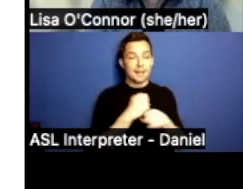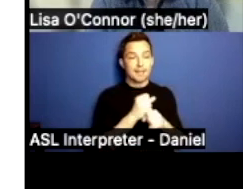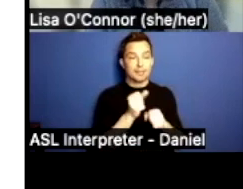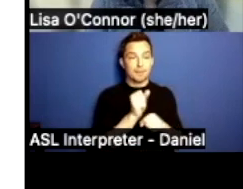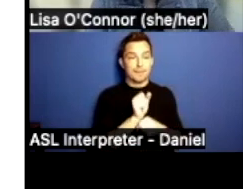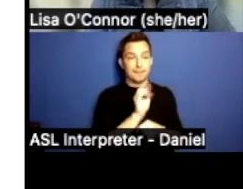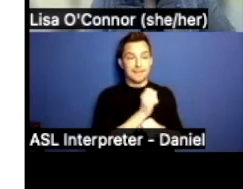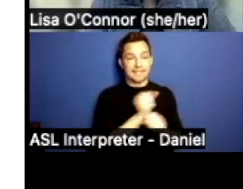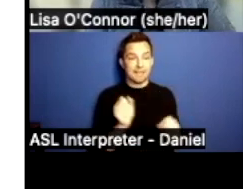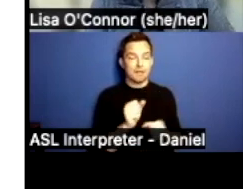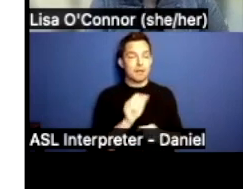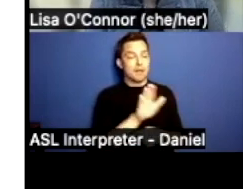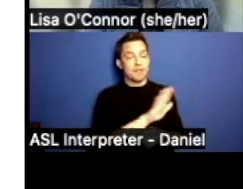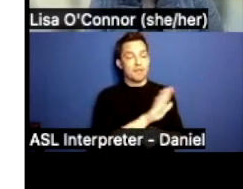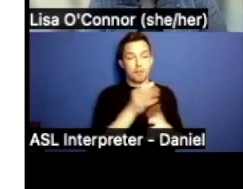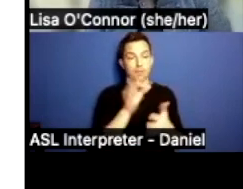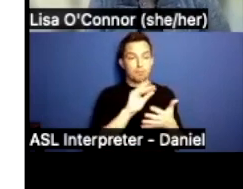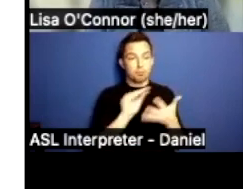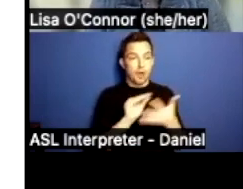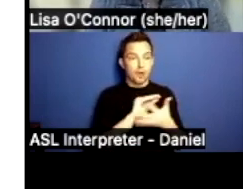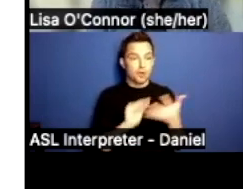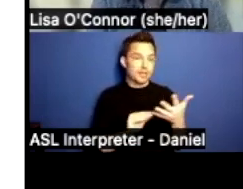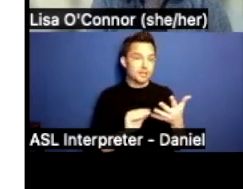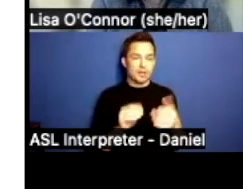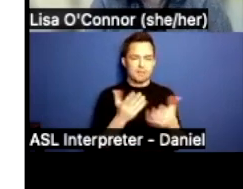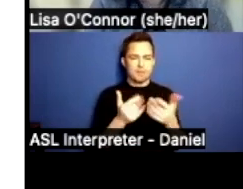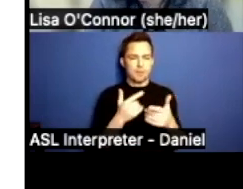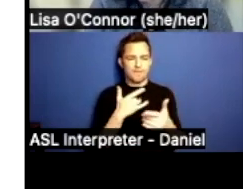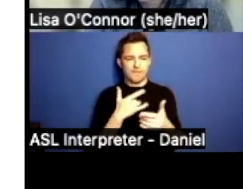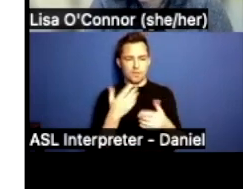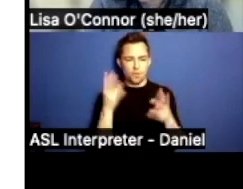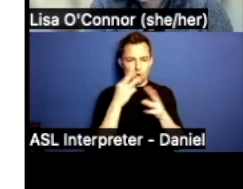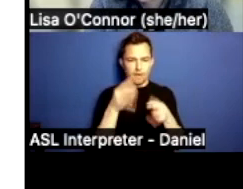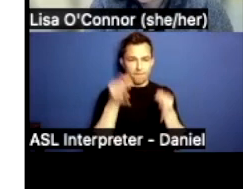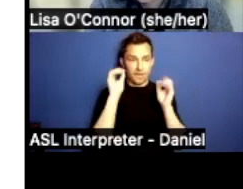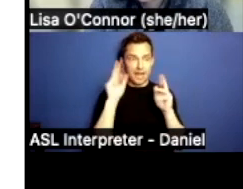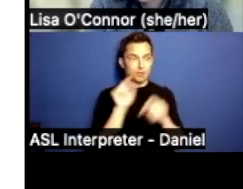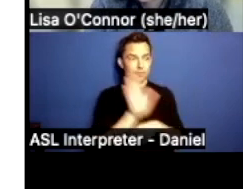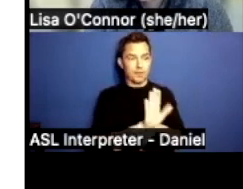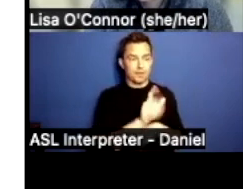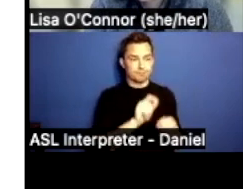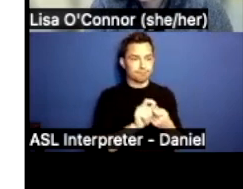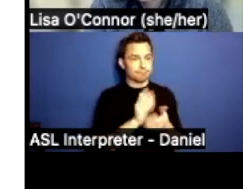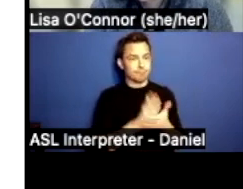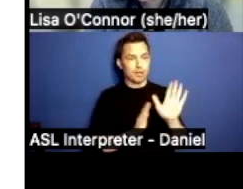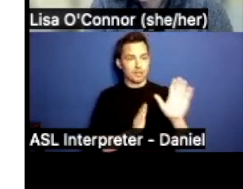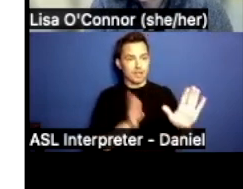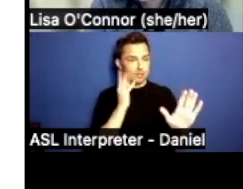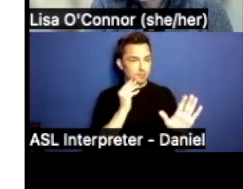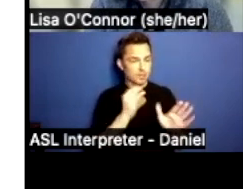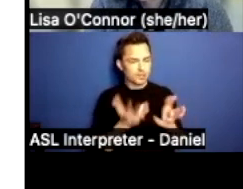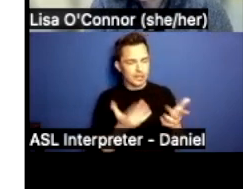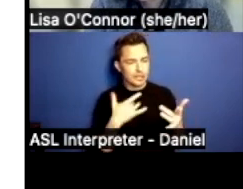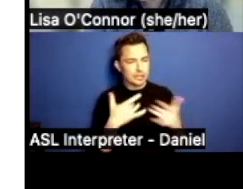that they're prioritizing about their safety. We might be feeling totally worried and totally freaked out about this particular part of their experience. And